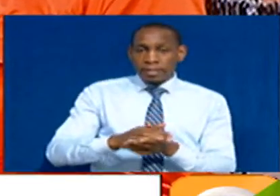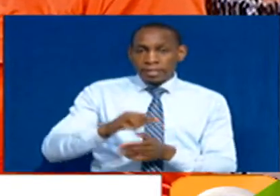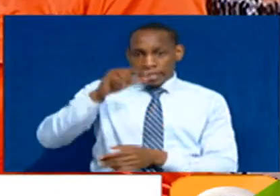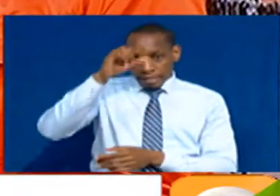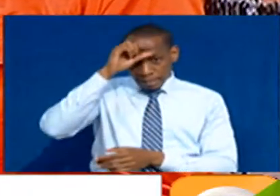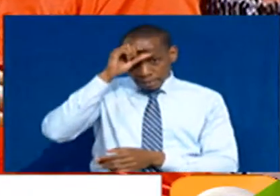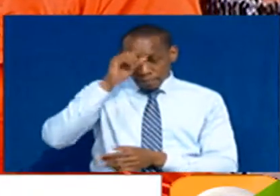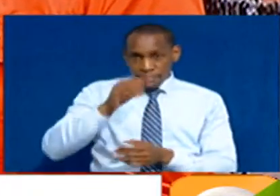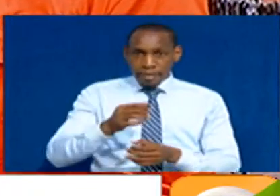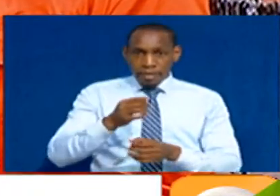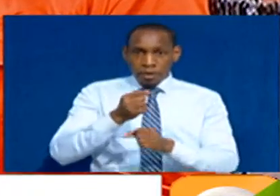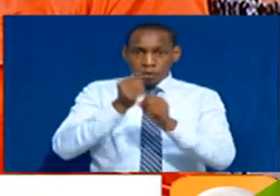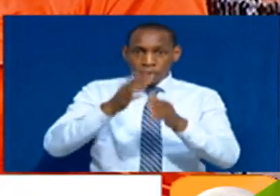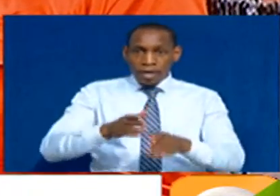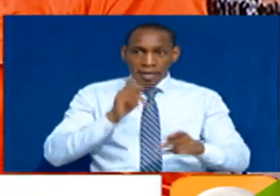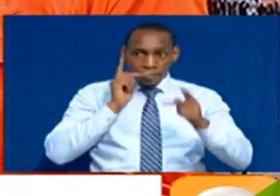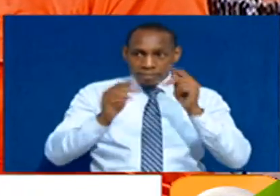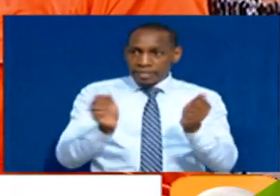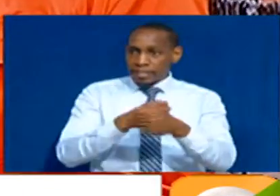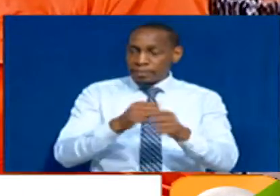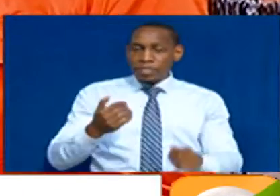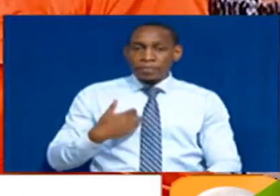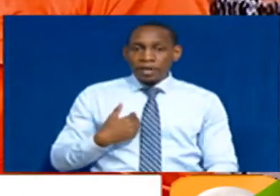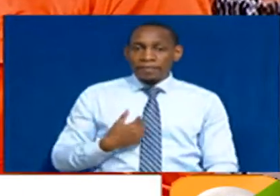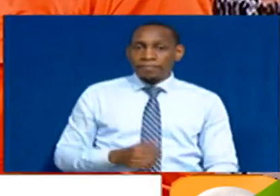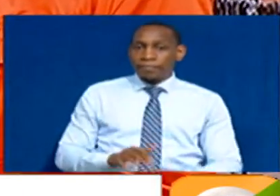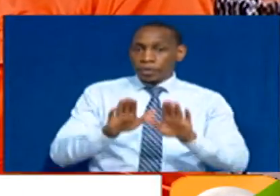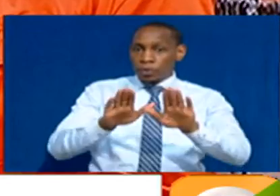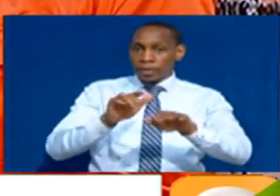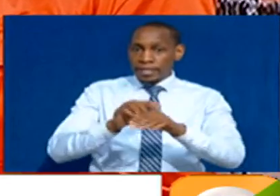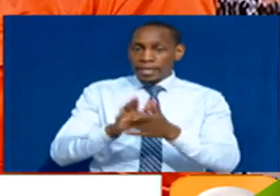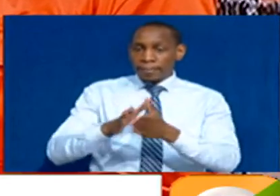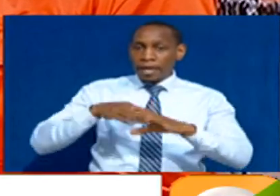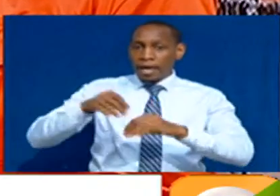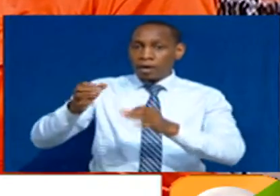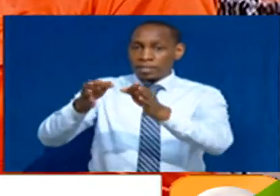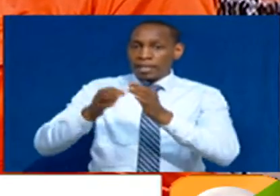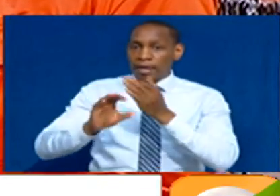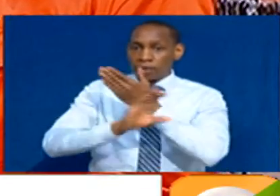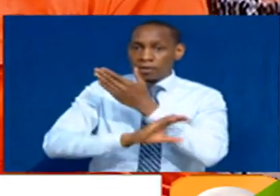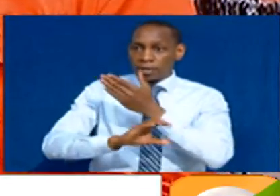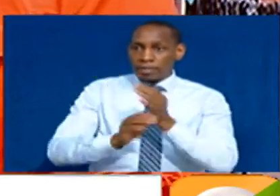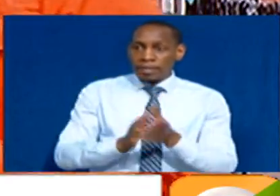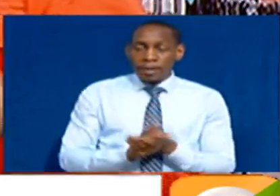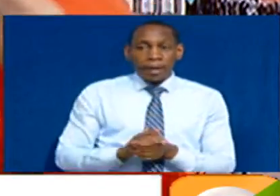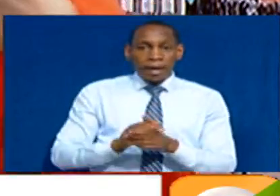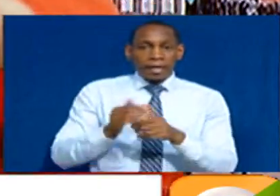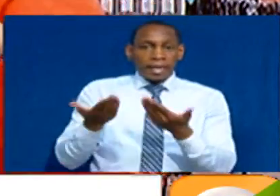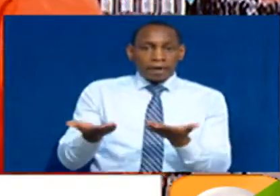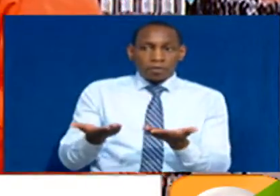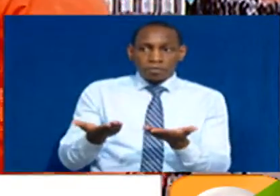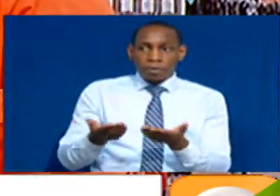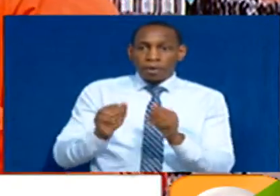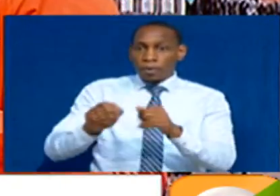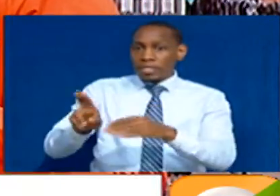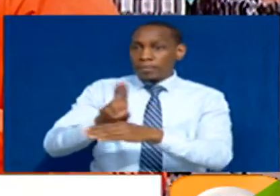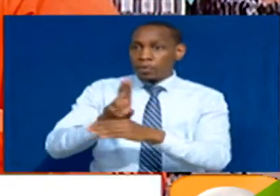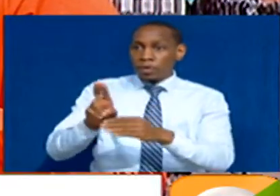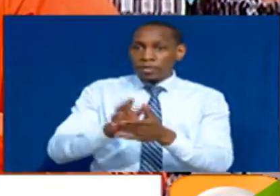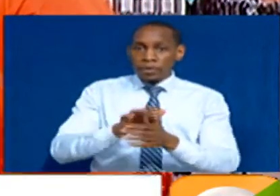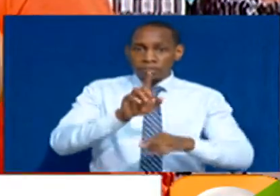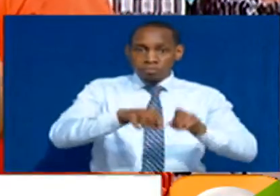officer's perspective, you can't have any. You see, when you look at an offshore account can be one that you use